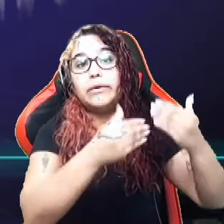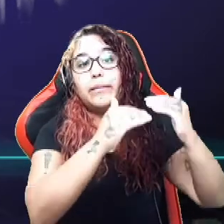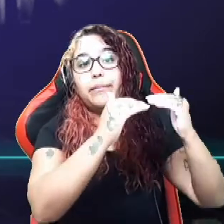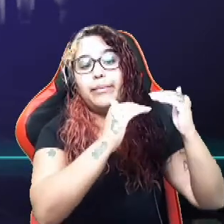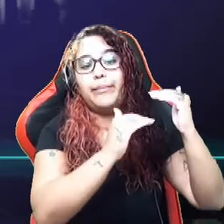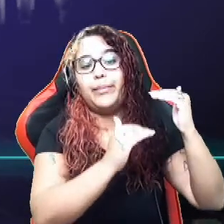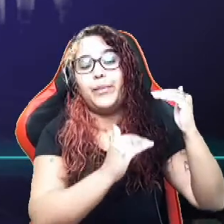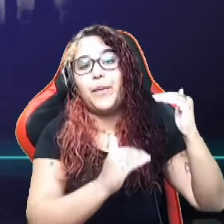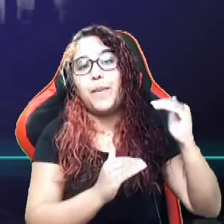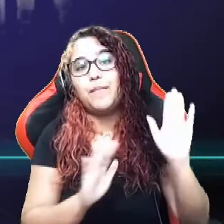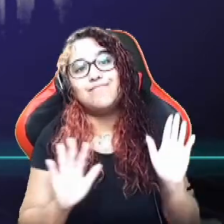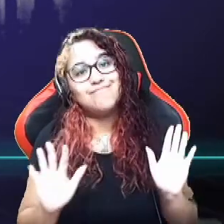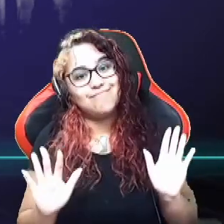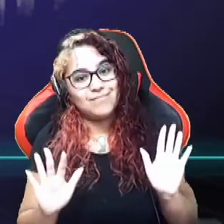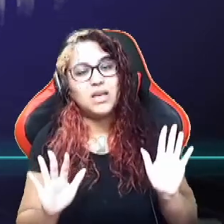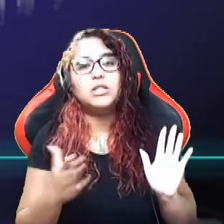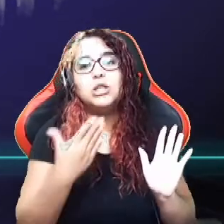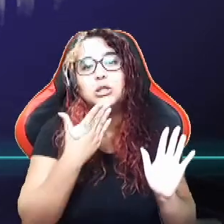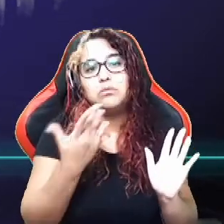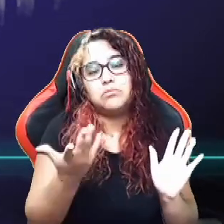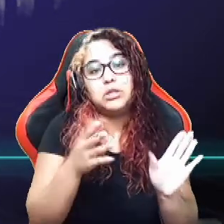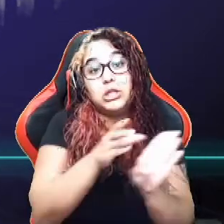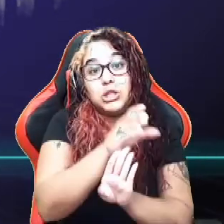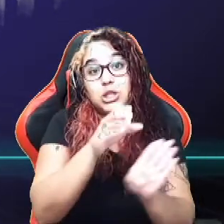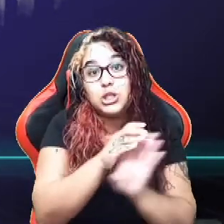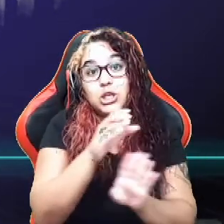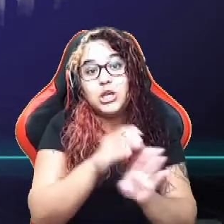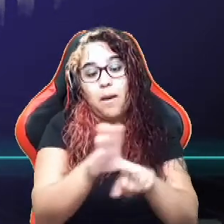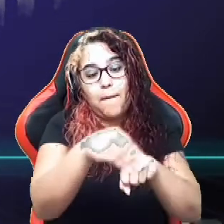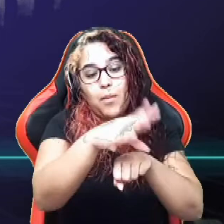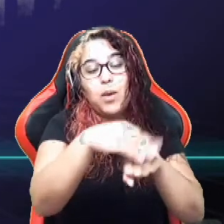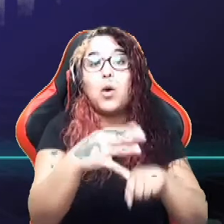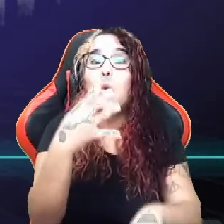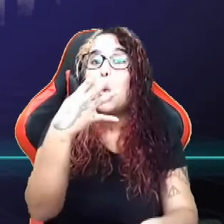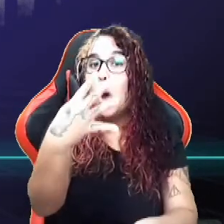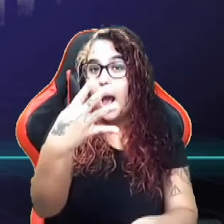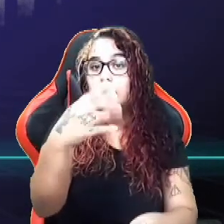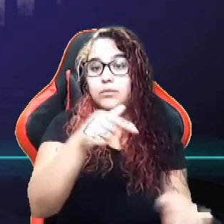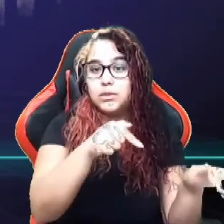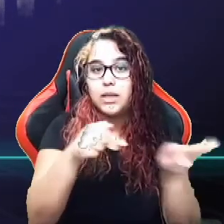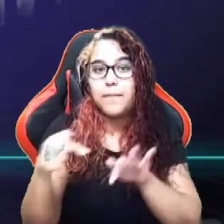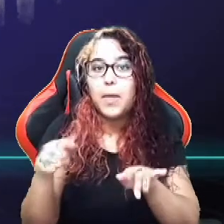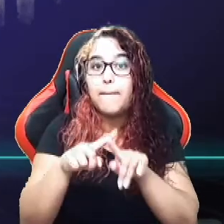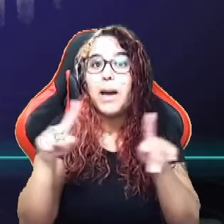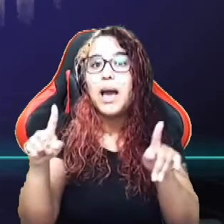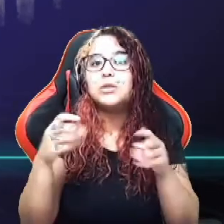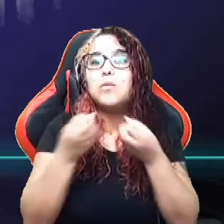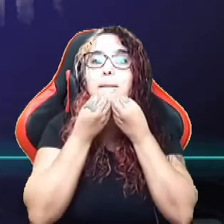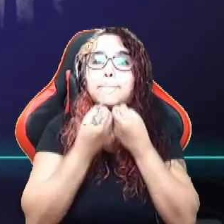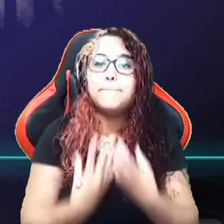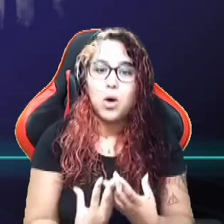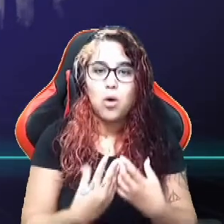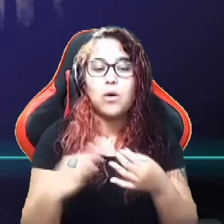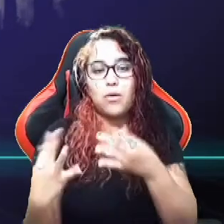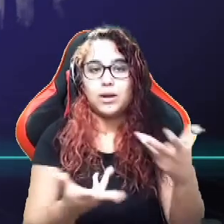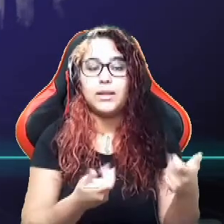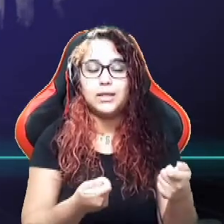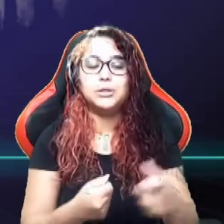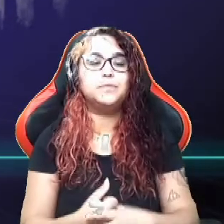quality. So at least 4 times a week, but please remember it is paramount to create high quality